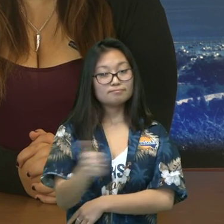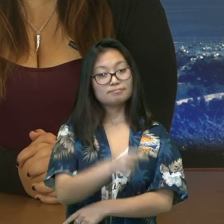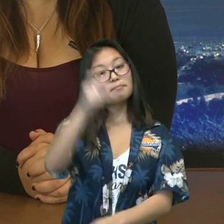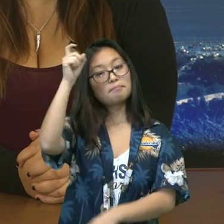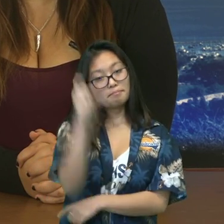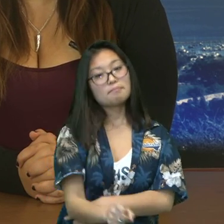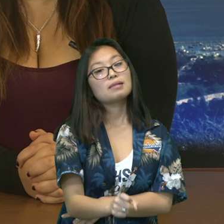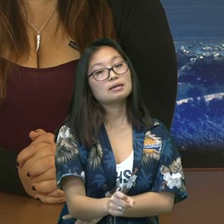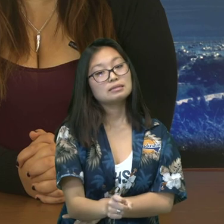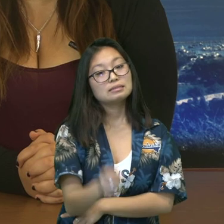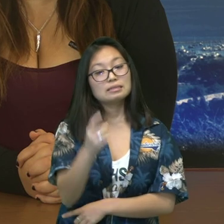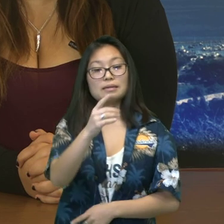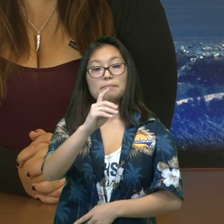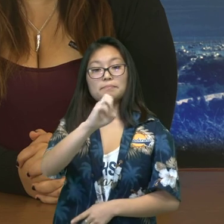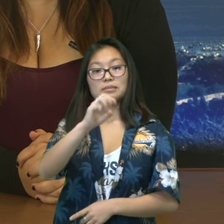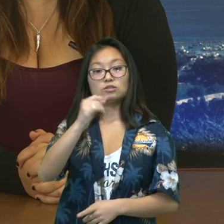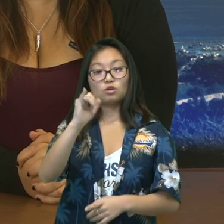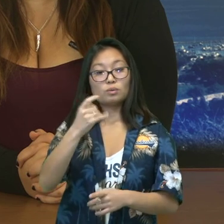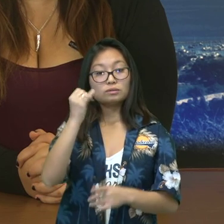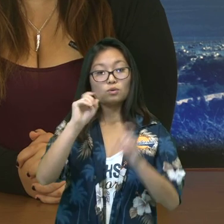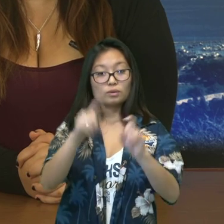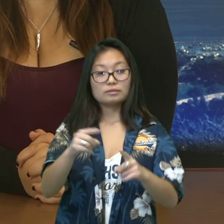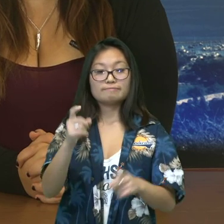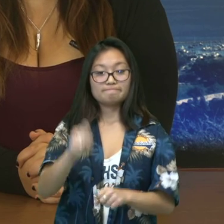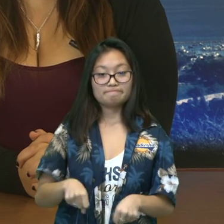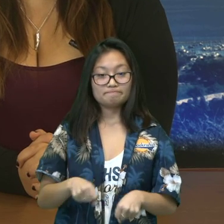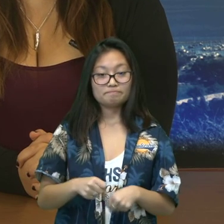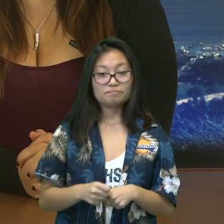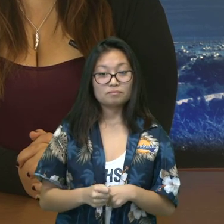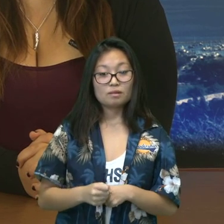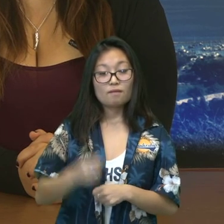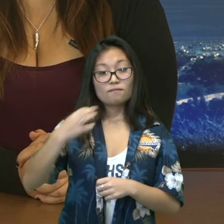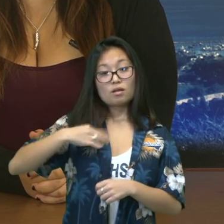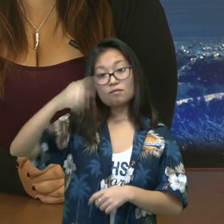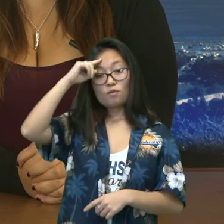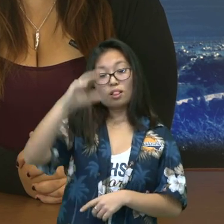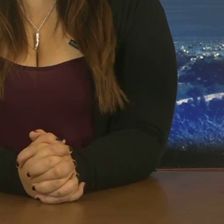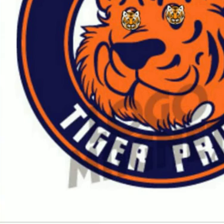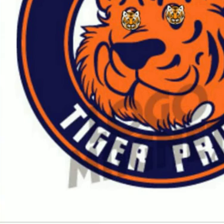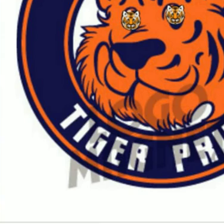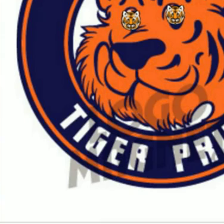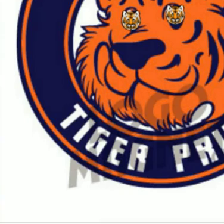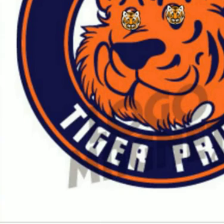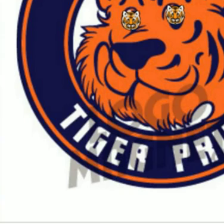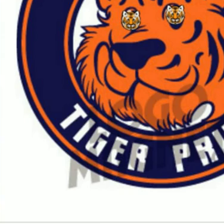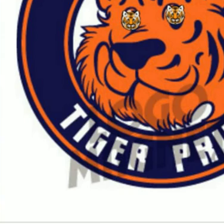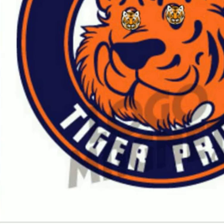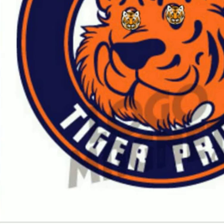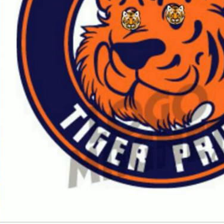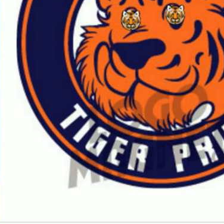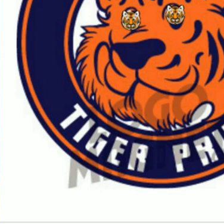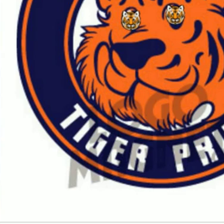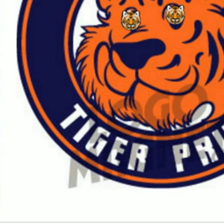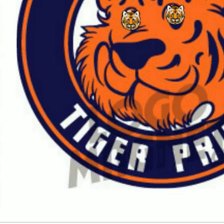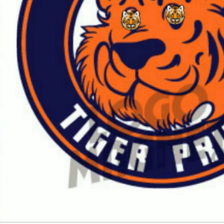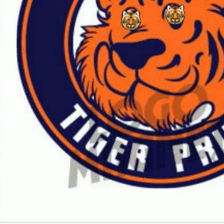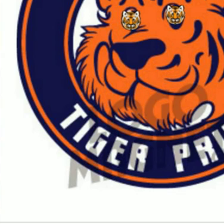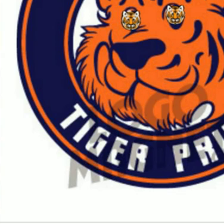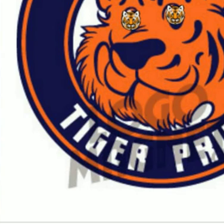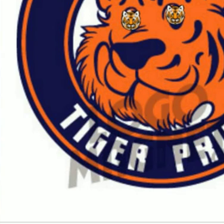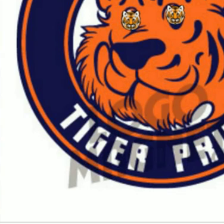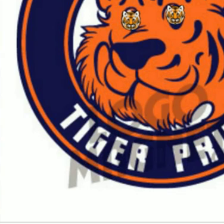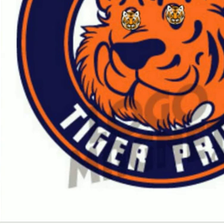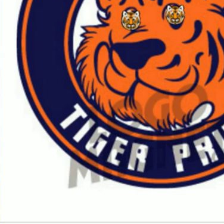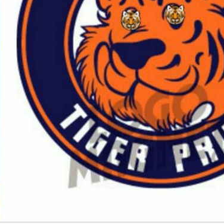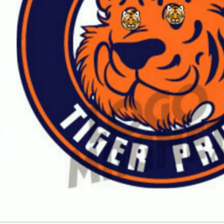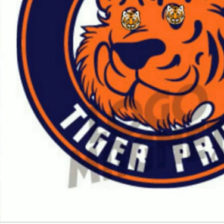and be sure to see Ms. Irwin with any questions. Volunteers are needed for La Patera Elementary School's open house on Thursday, April 28th